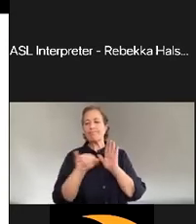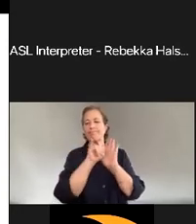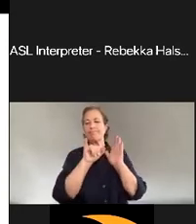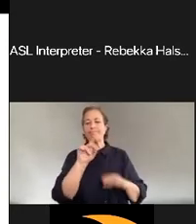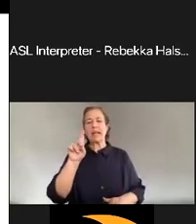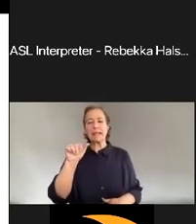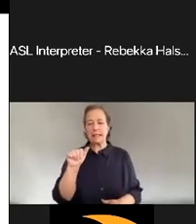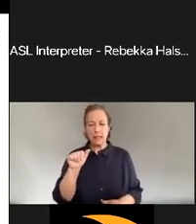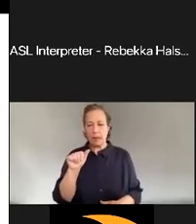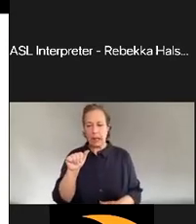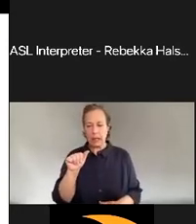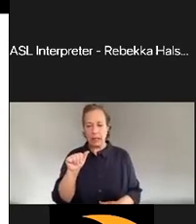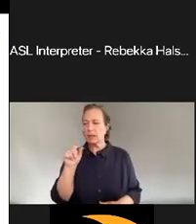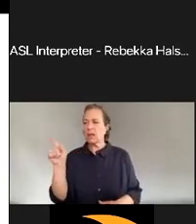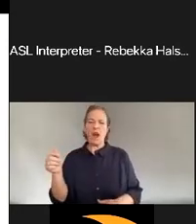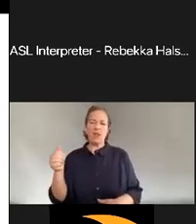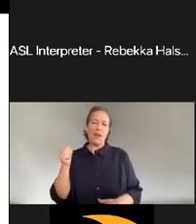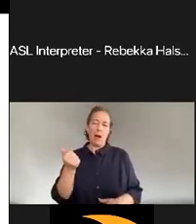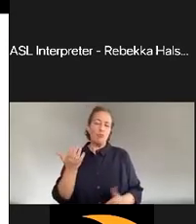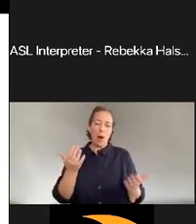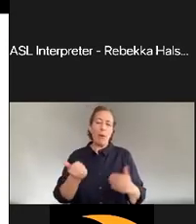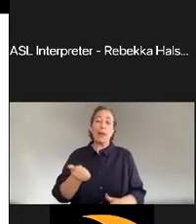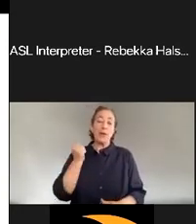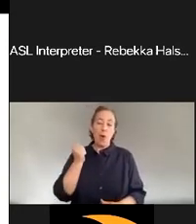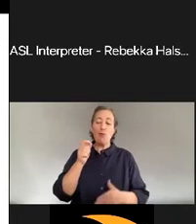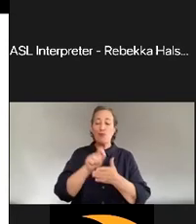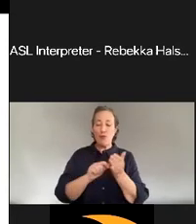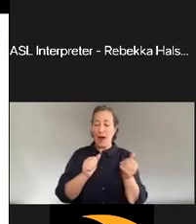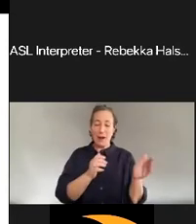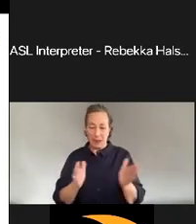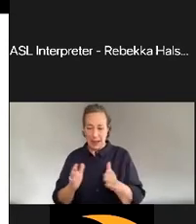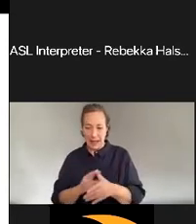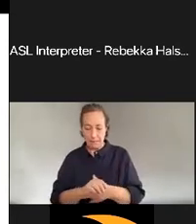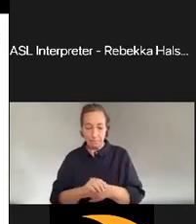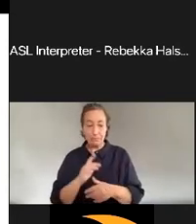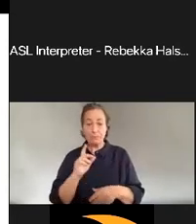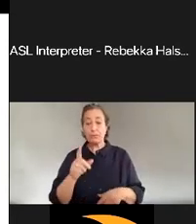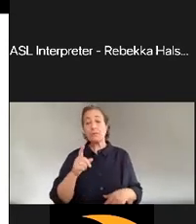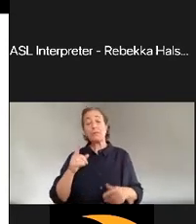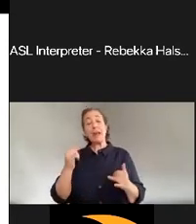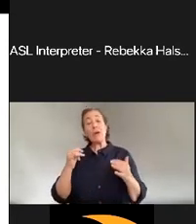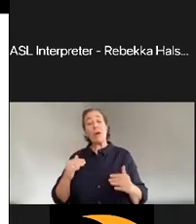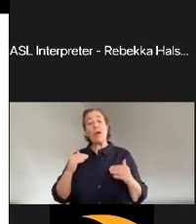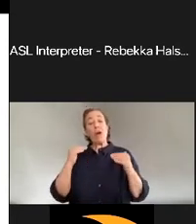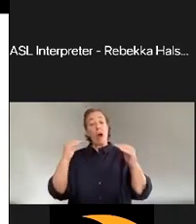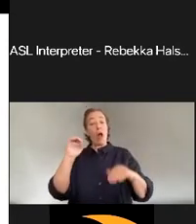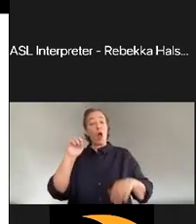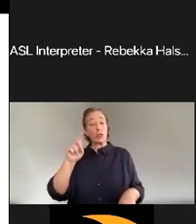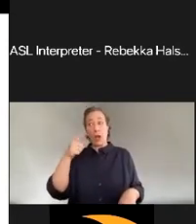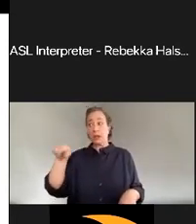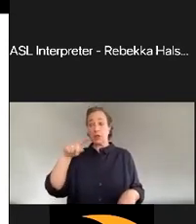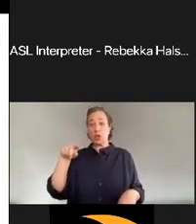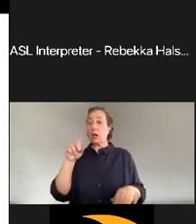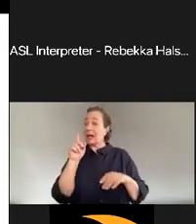to convene a team of people to develop a written plan. Institutions of higher education cannot